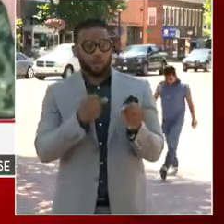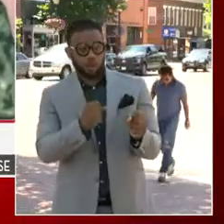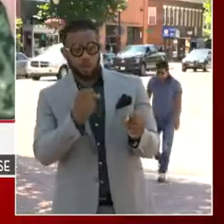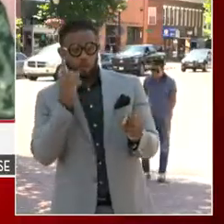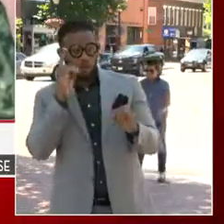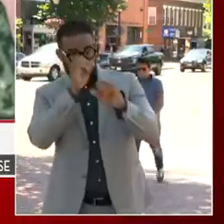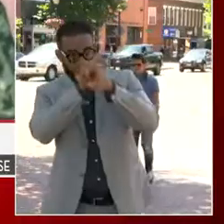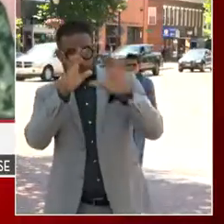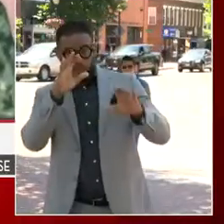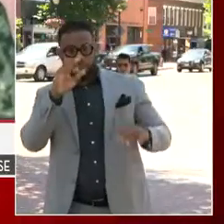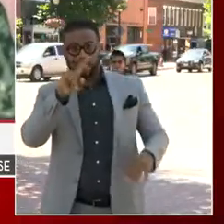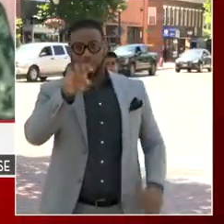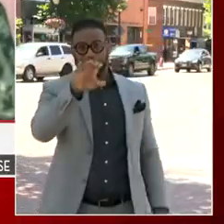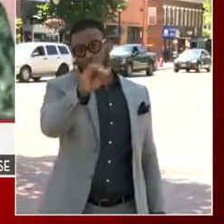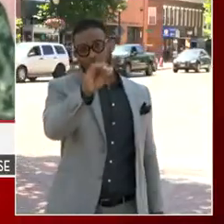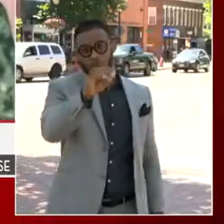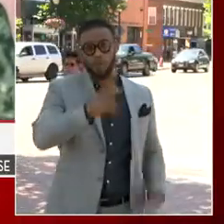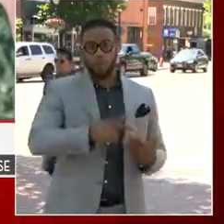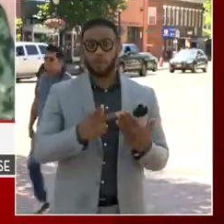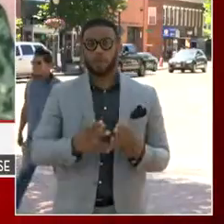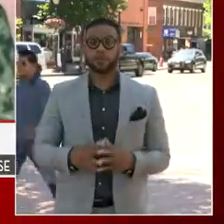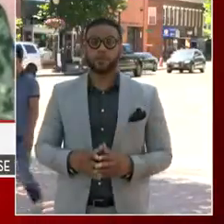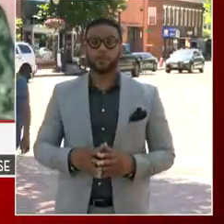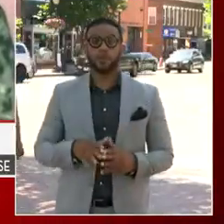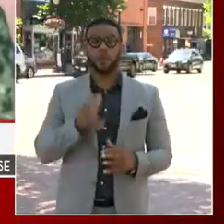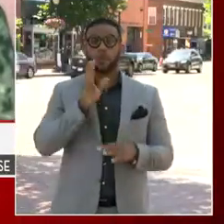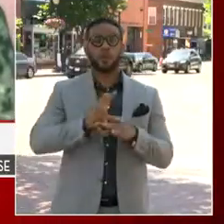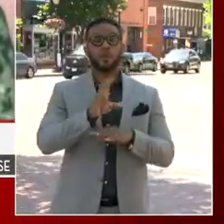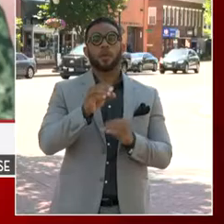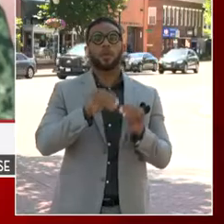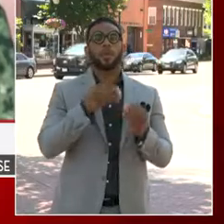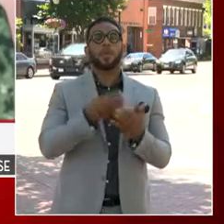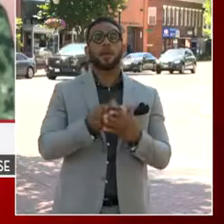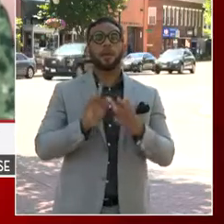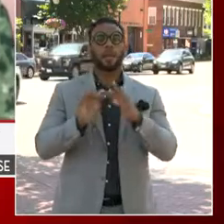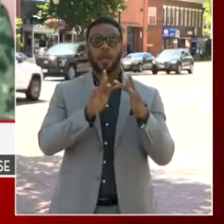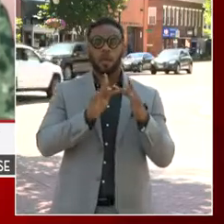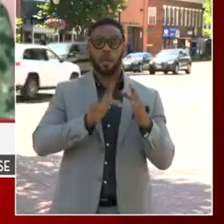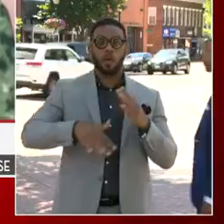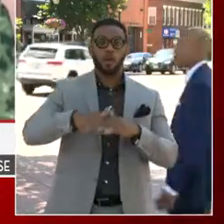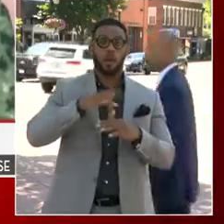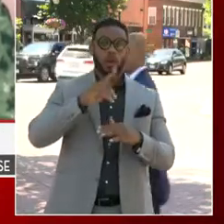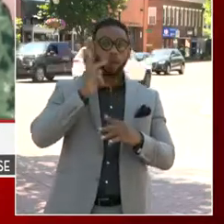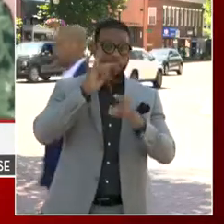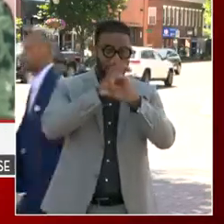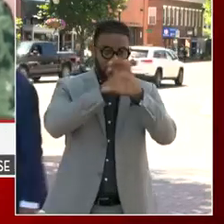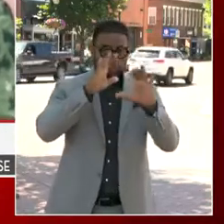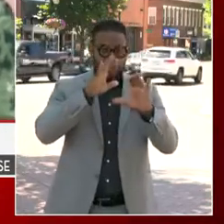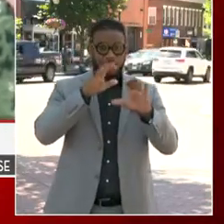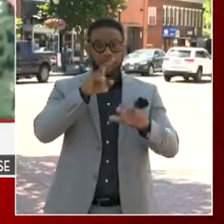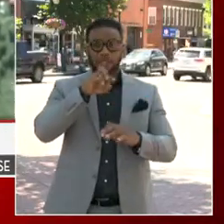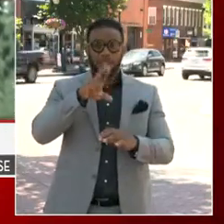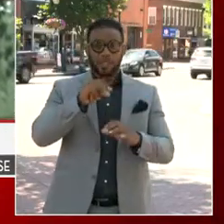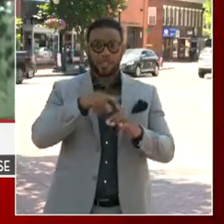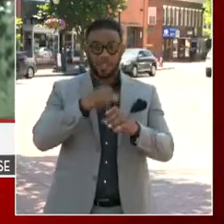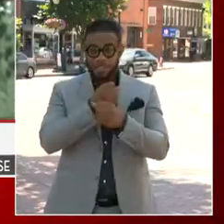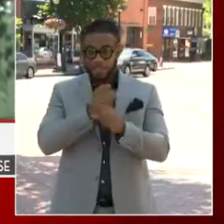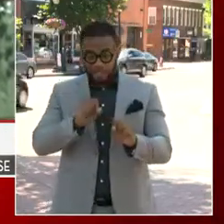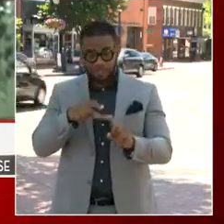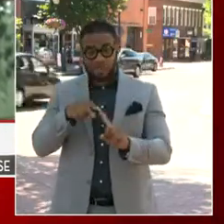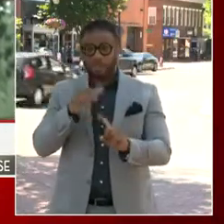through our Vision Zero program. We will invest more money in our outreach around Vision Zero to drive home the message that safety